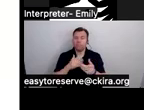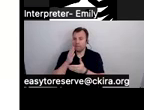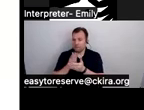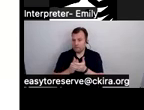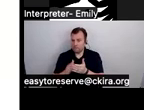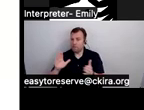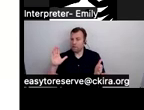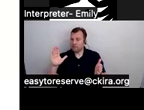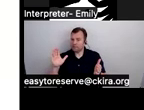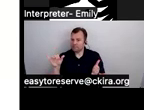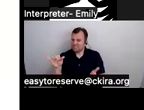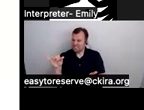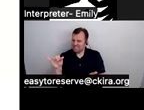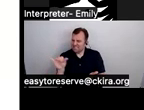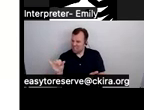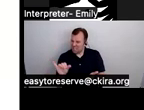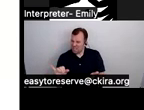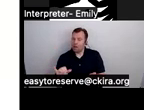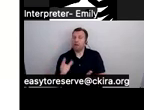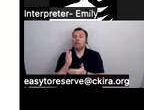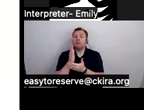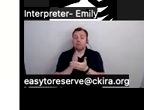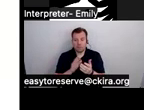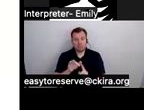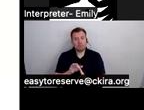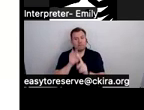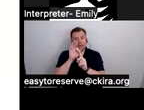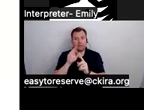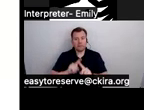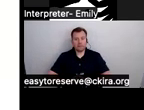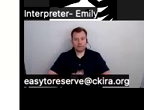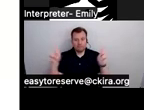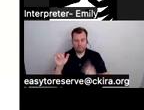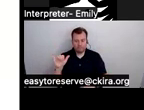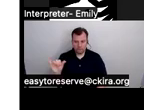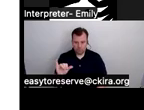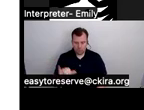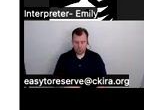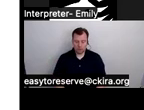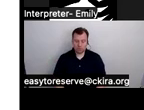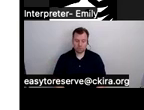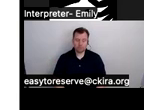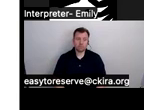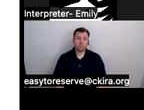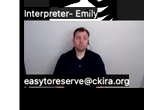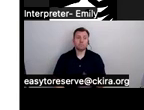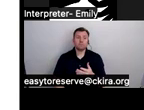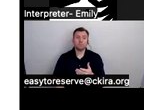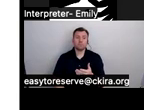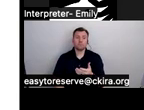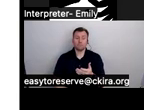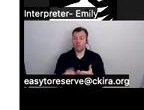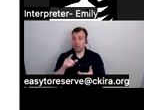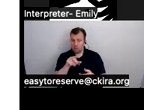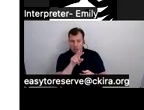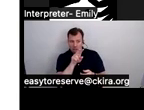similarities between the different institutes, there's also some unique features as well. So you have to, if there's particular institutes that you're interested